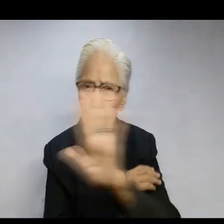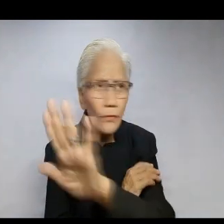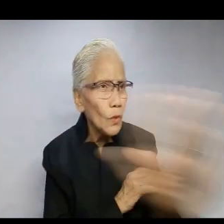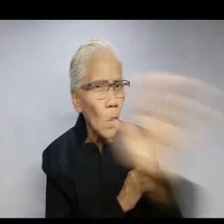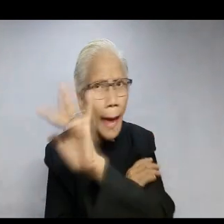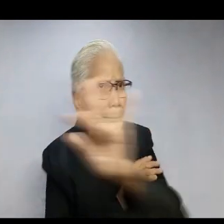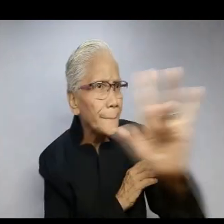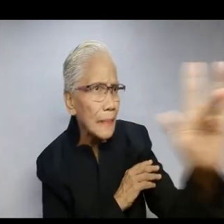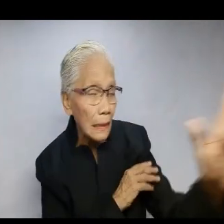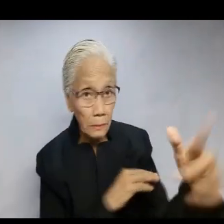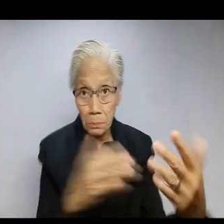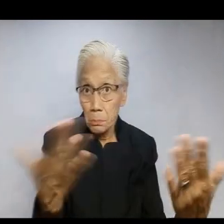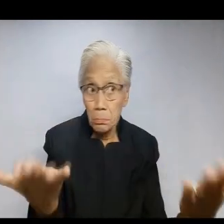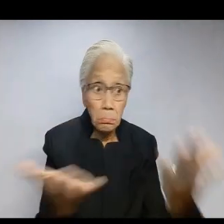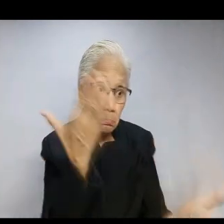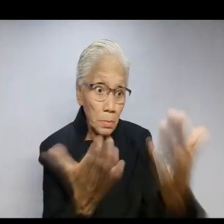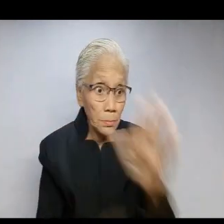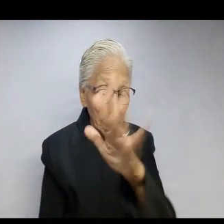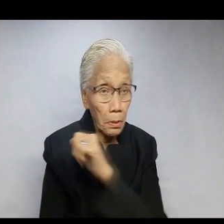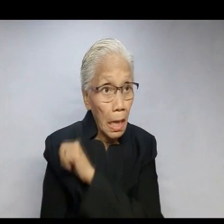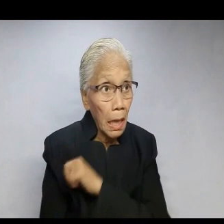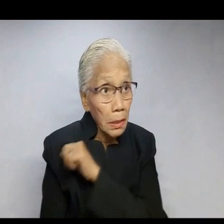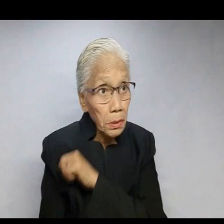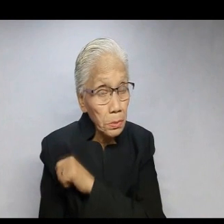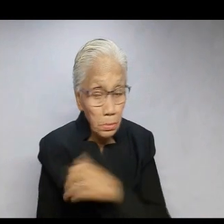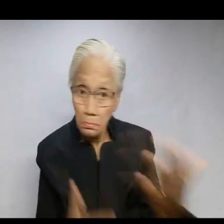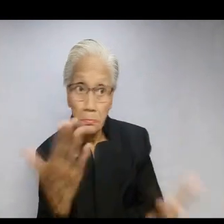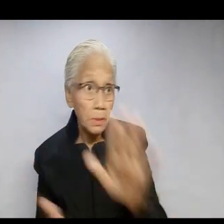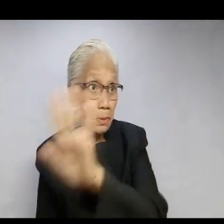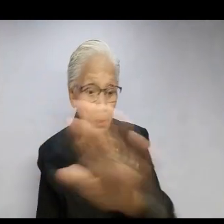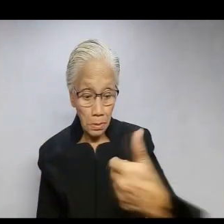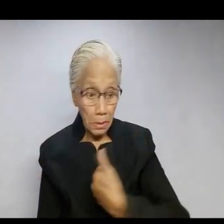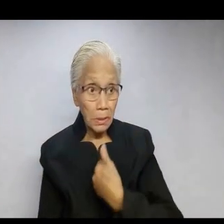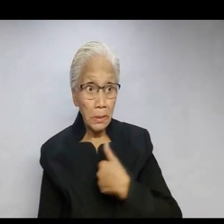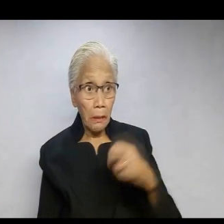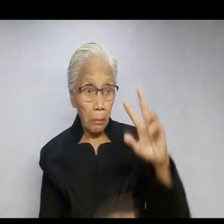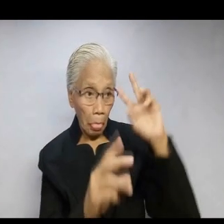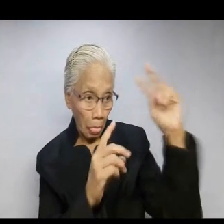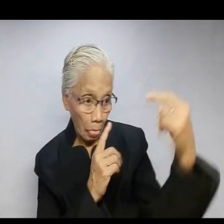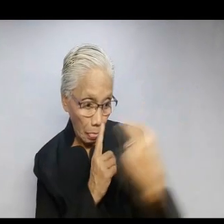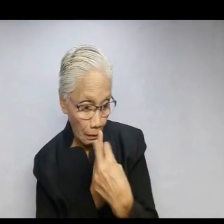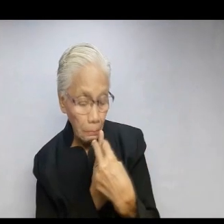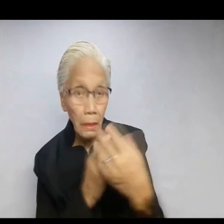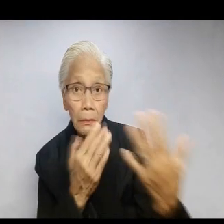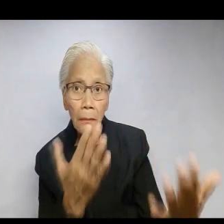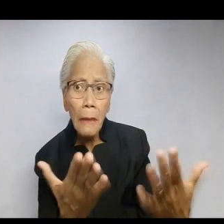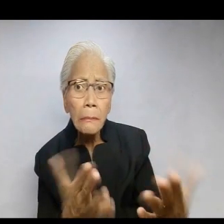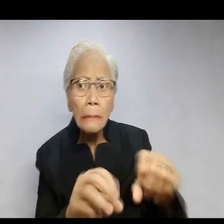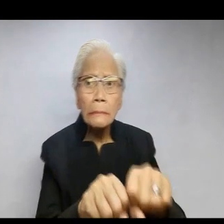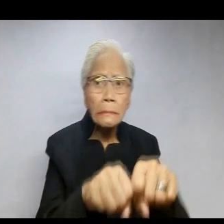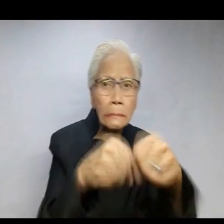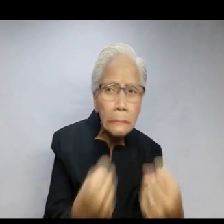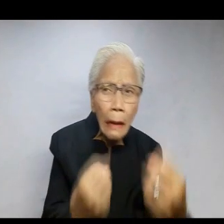of your loneliness, of your emptiness. Is it your attitude? Is it your self-perception? Do